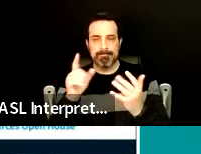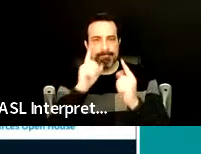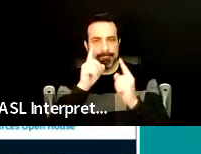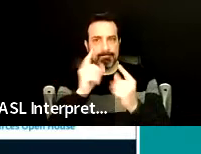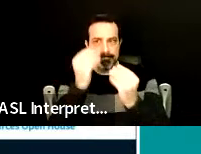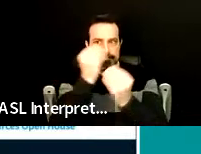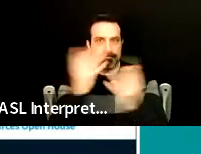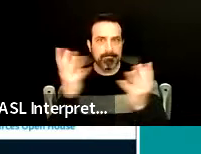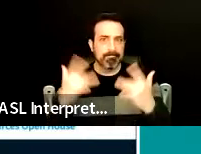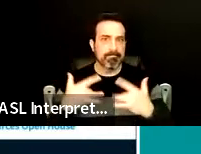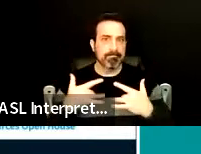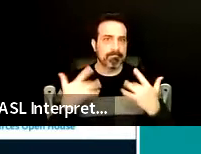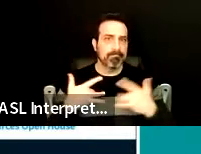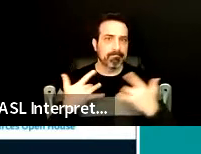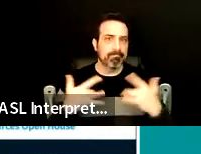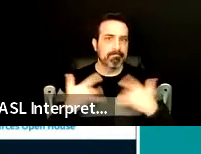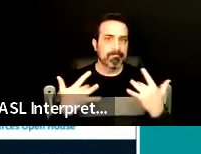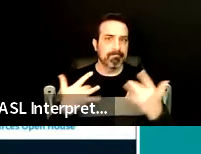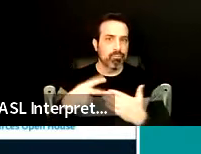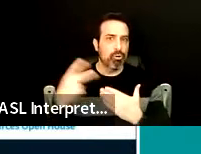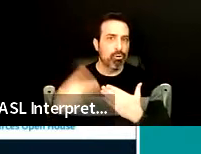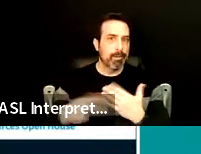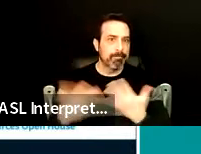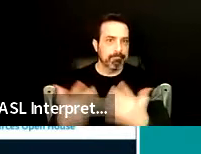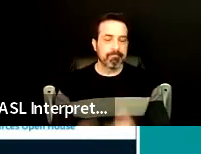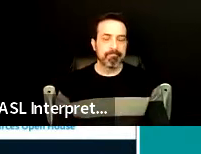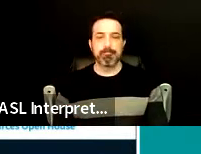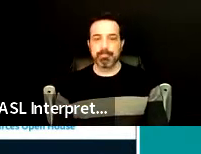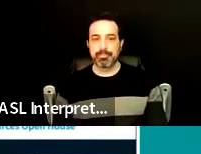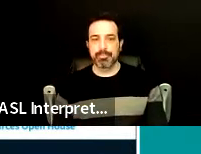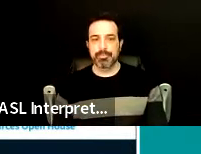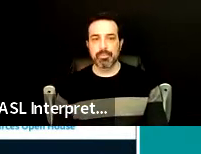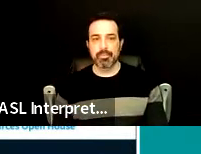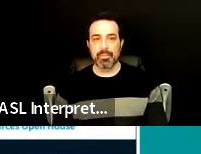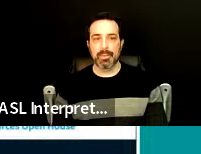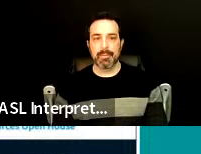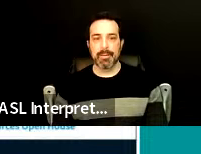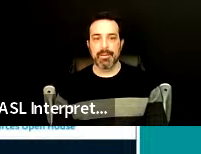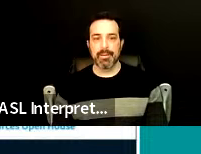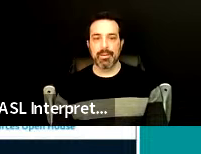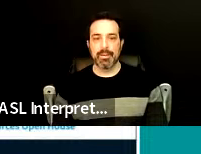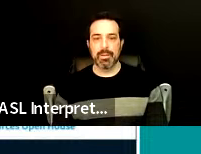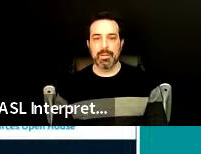them know what's going on with the program. So we are